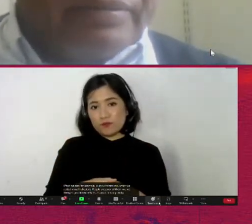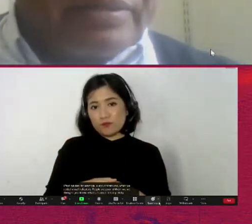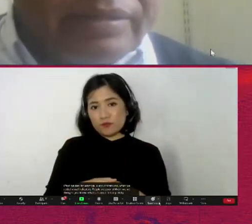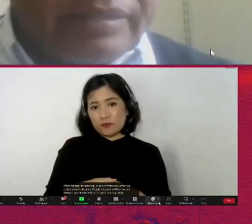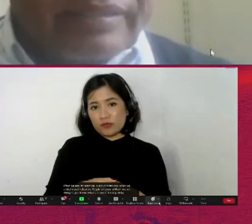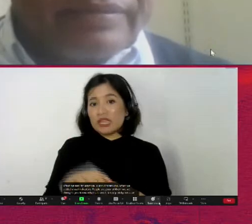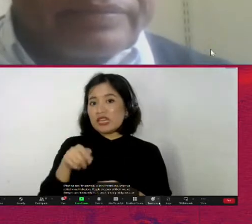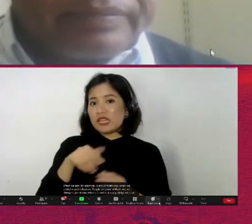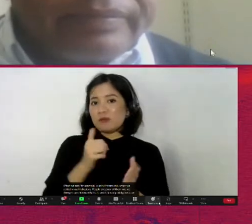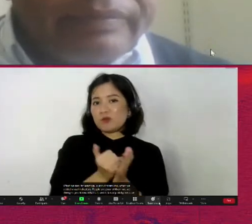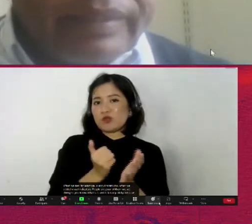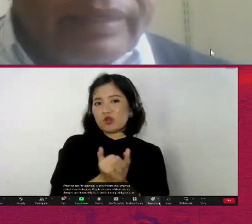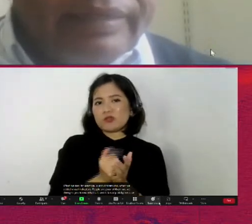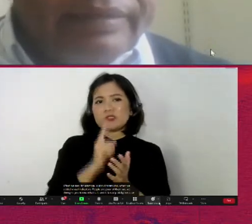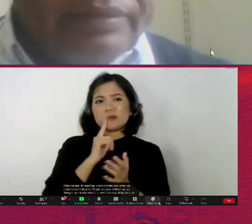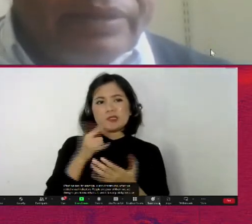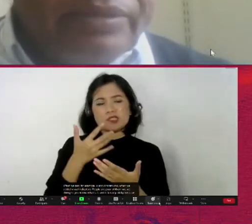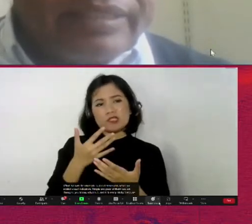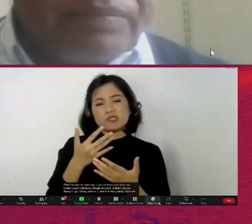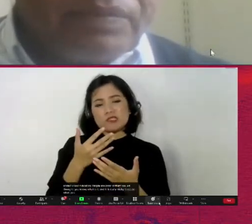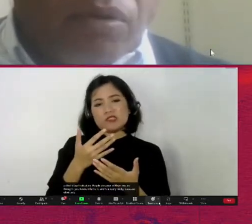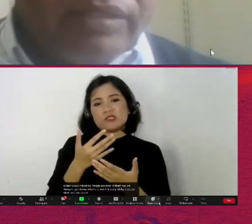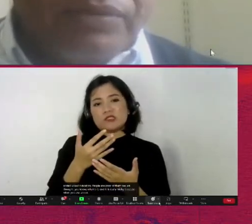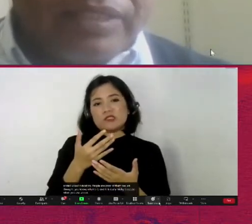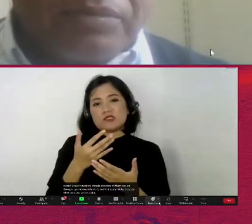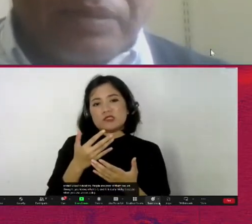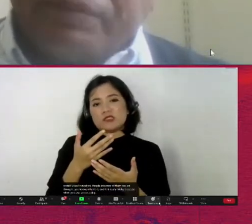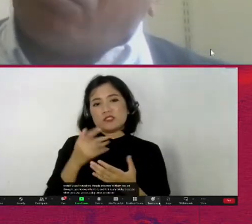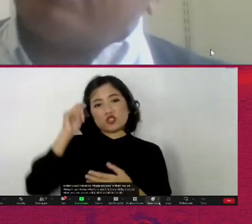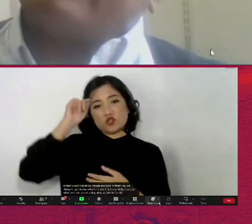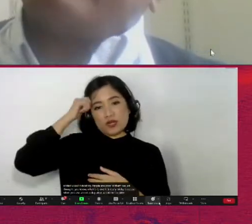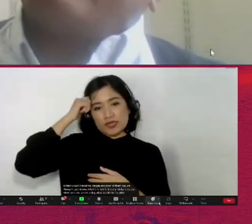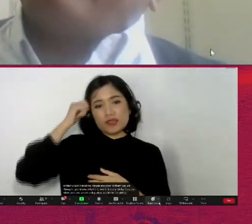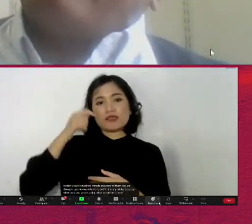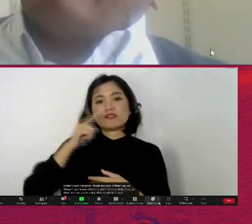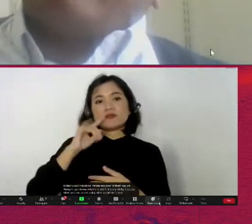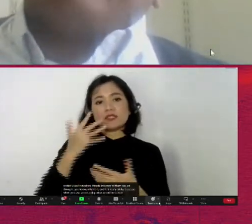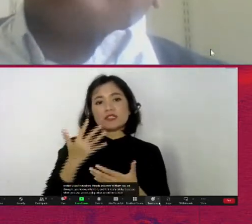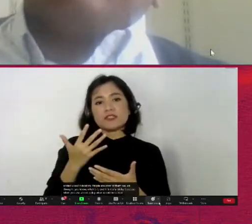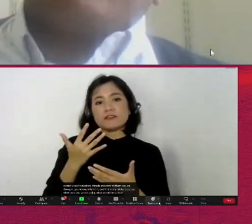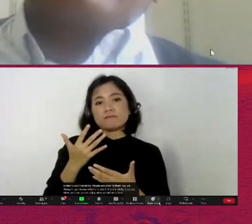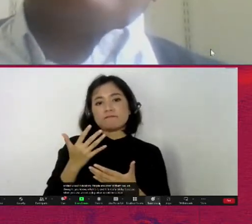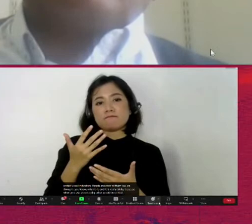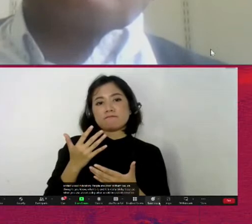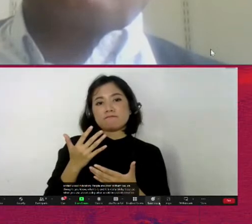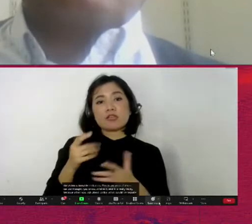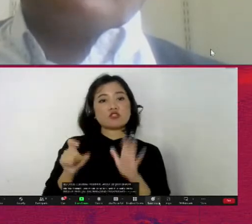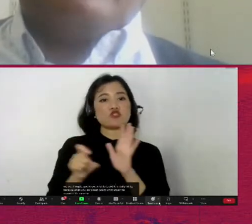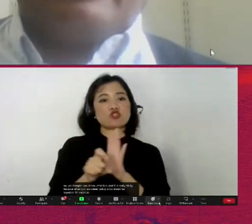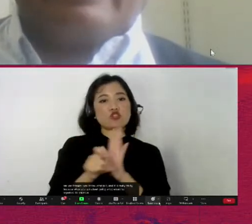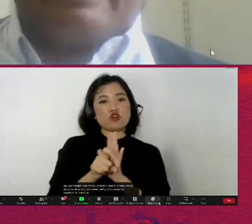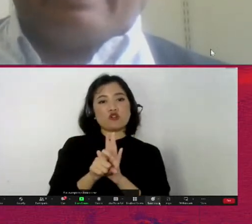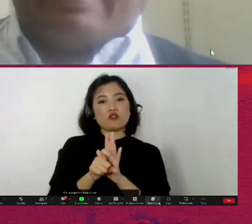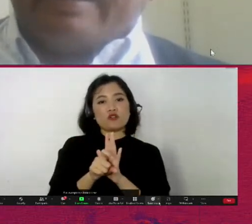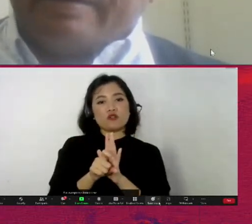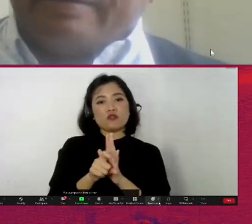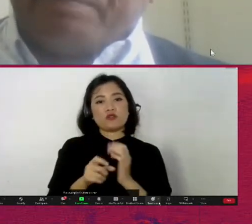tricky because when you ask about policy, what would be the policy? For example, should